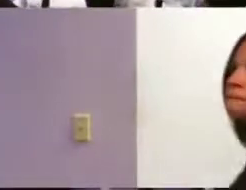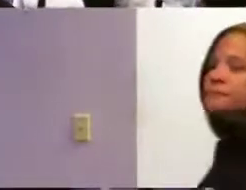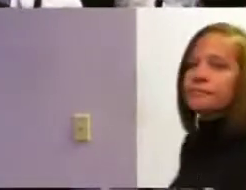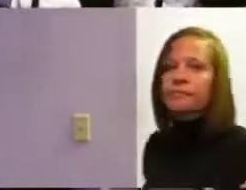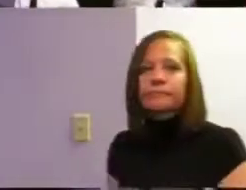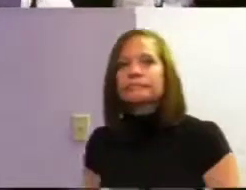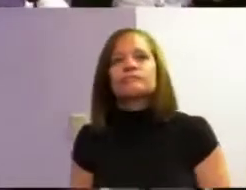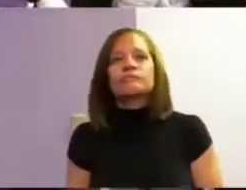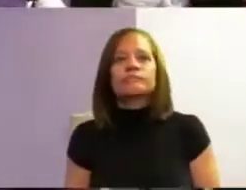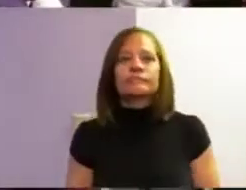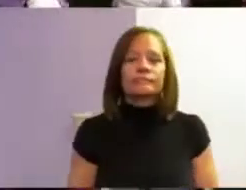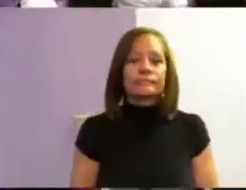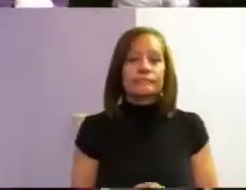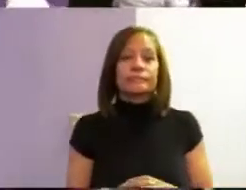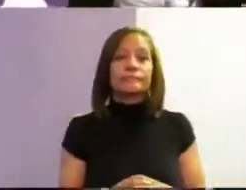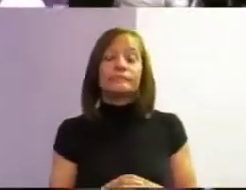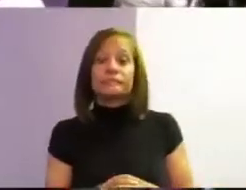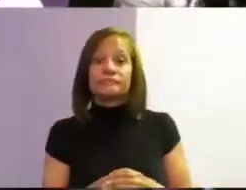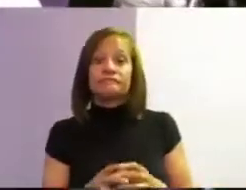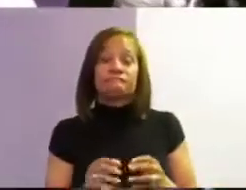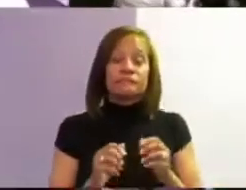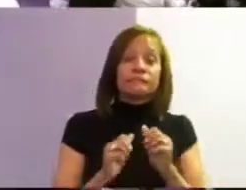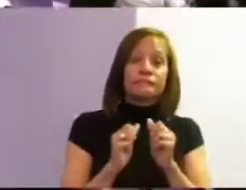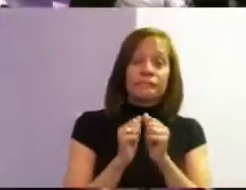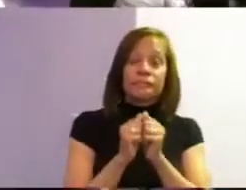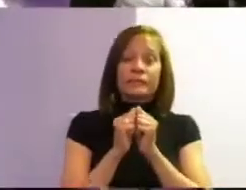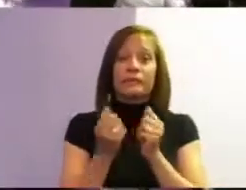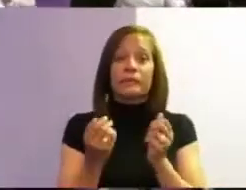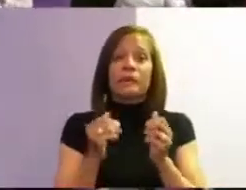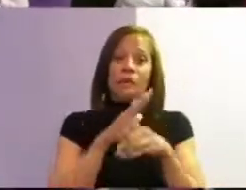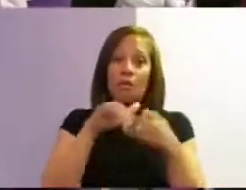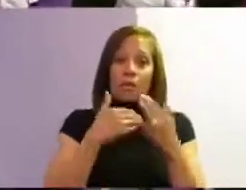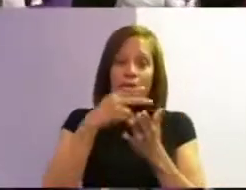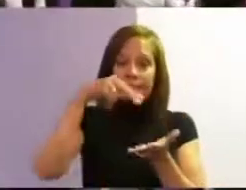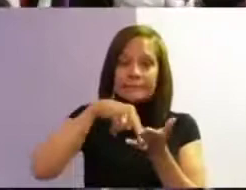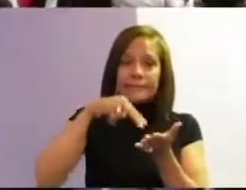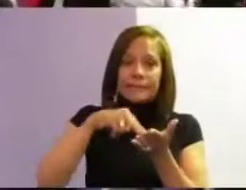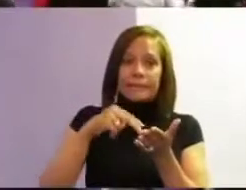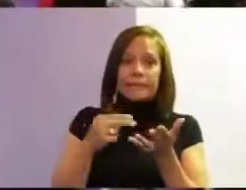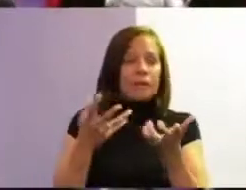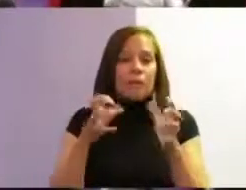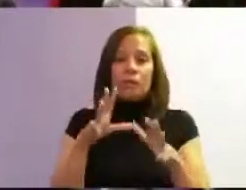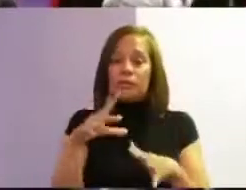Are you still getting it together? But just stand to your feet. Everybody stand. I don't want you to miss this.